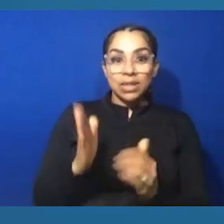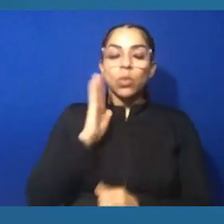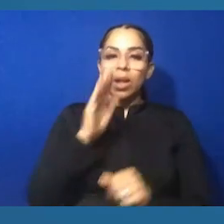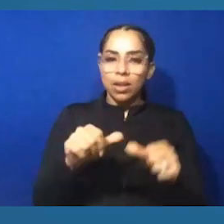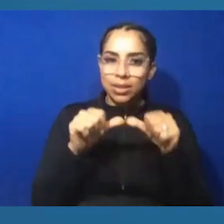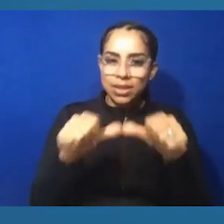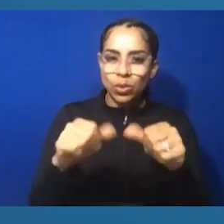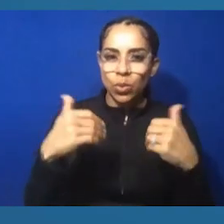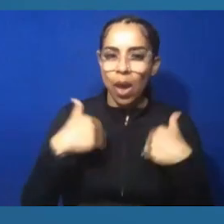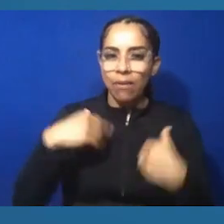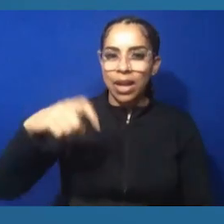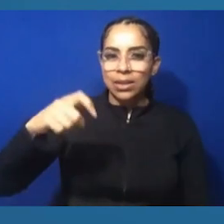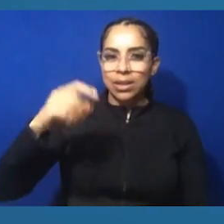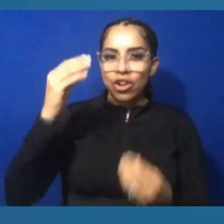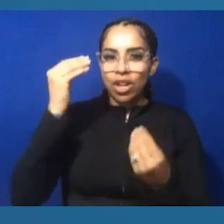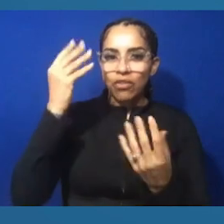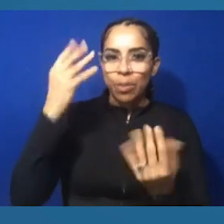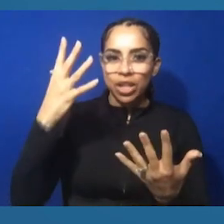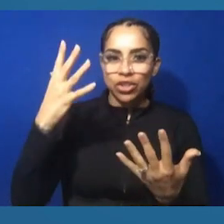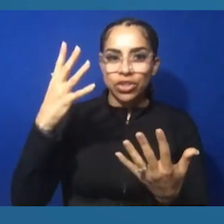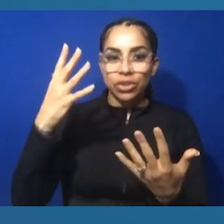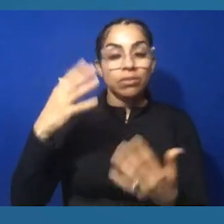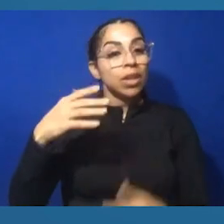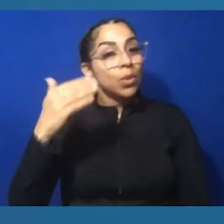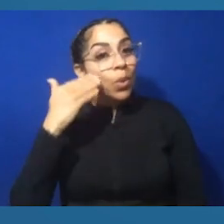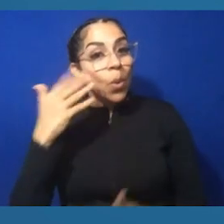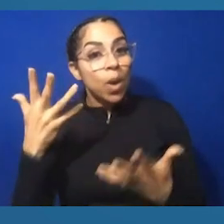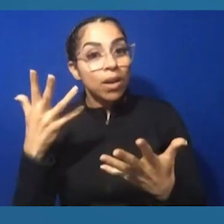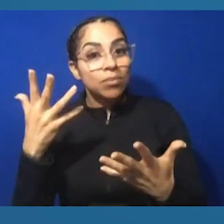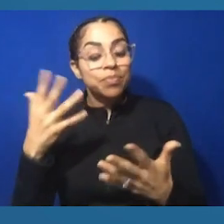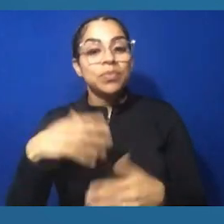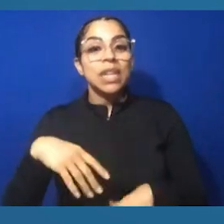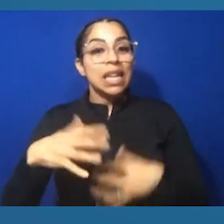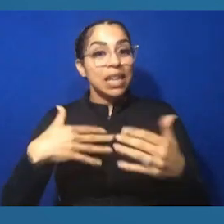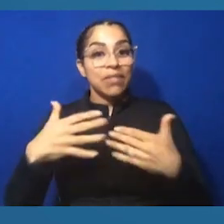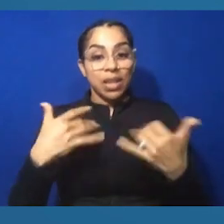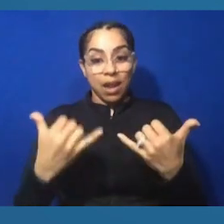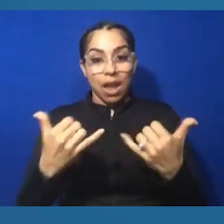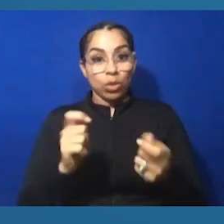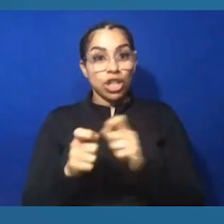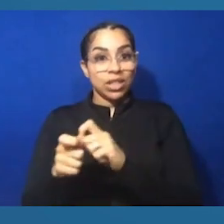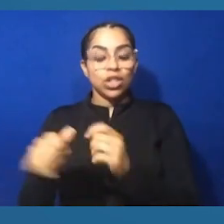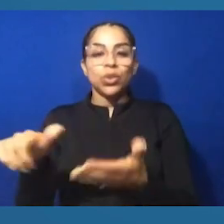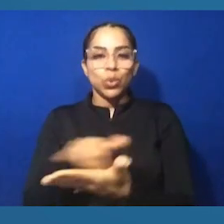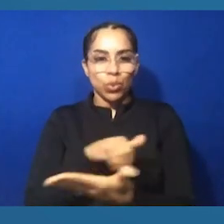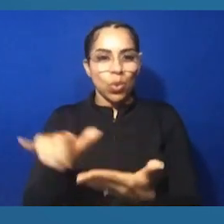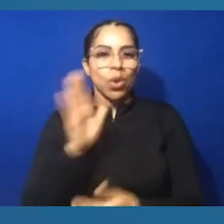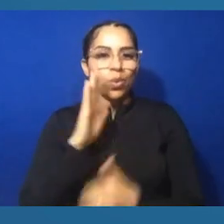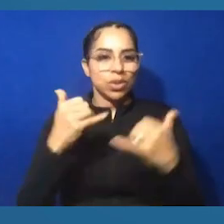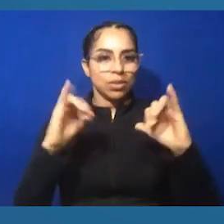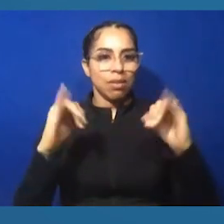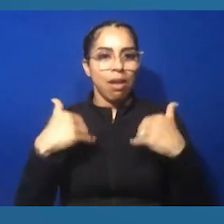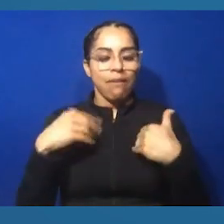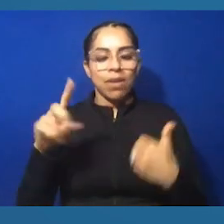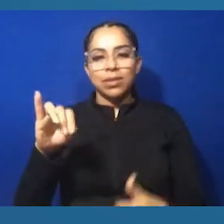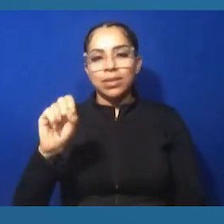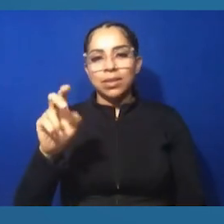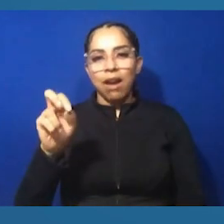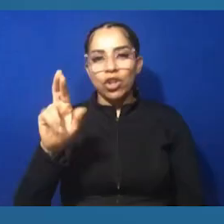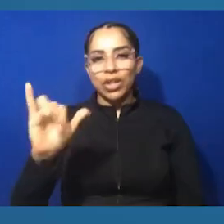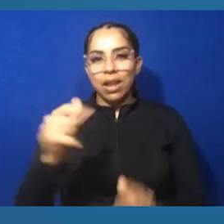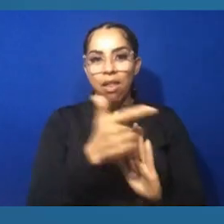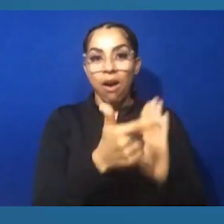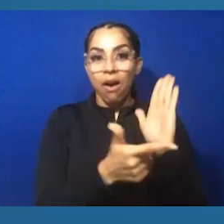information that they have. And you know what? Even with these changes, New York will still have discovery laws that are the